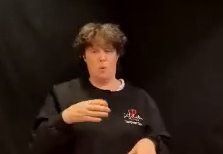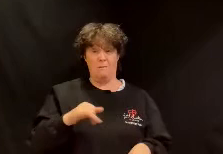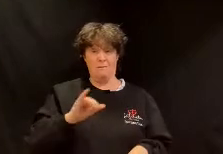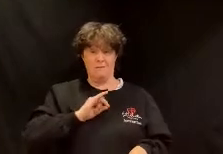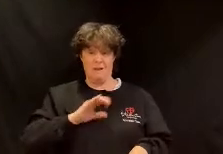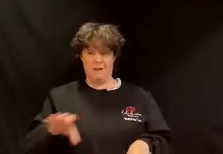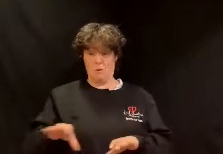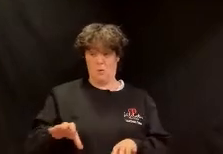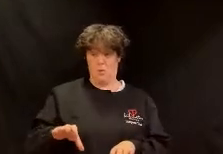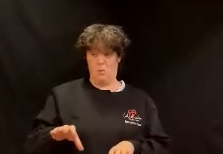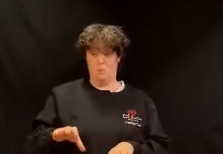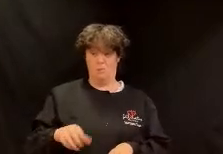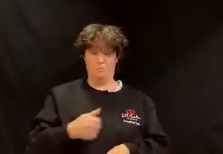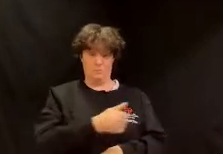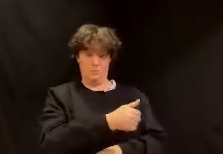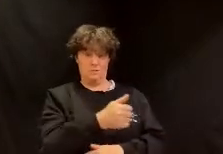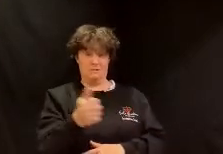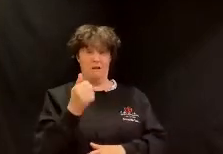also.